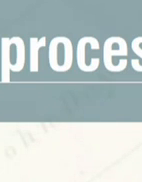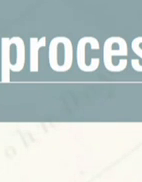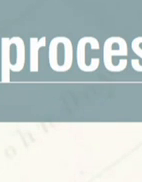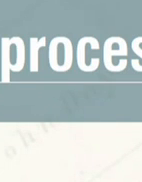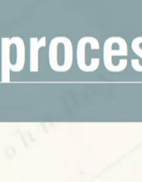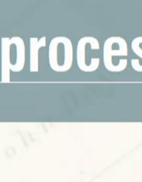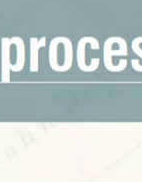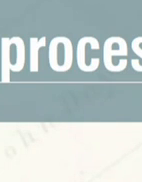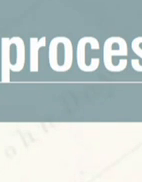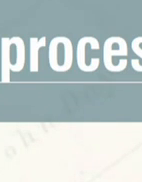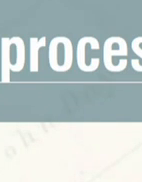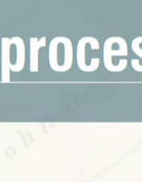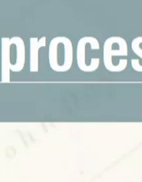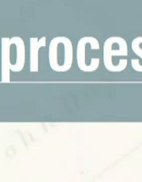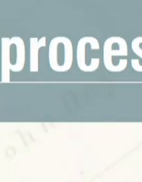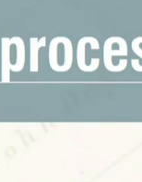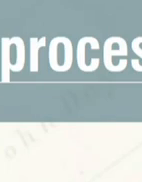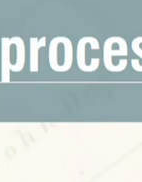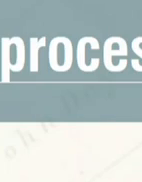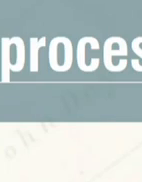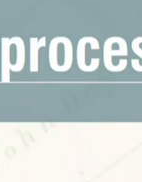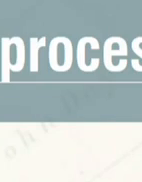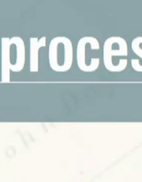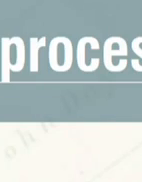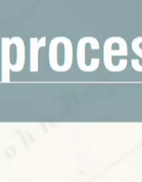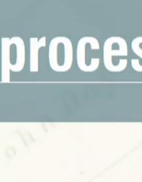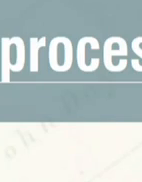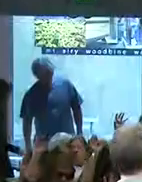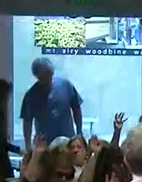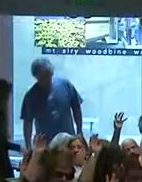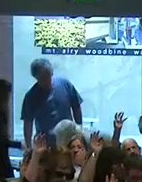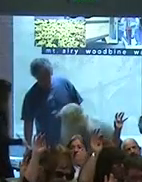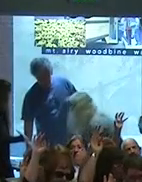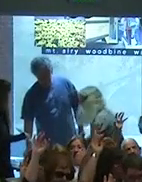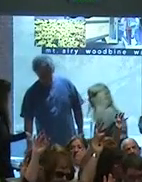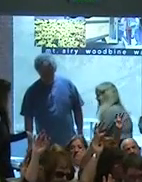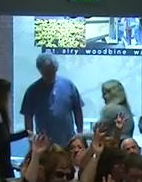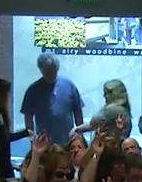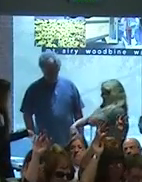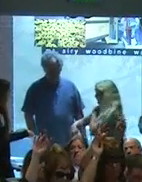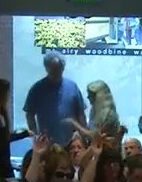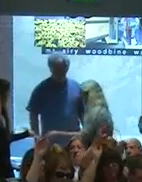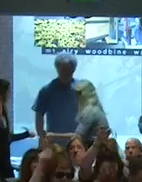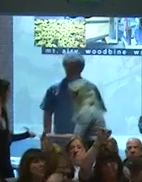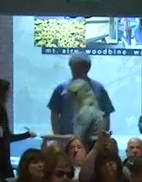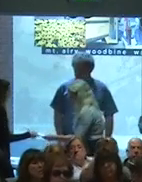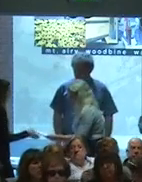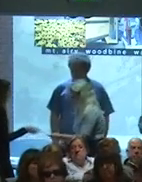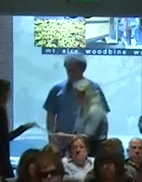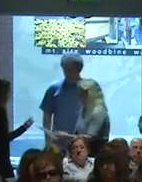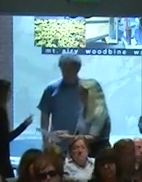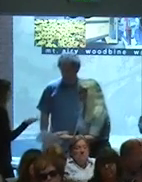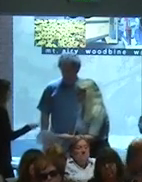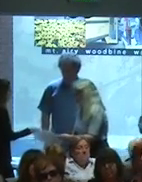December last fall? Just raise your hand if you were involved. So probably a good 2/3 of you have. So it's great to have